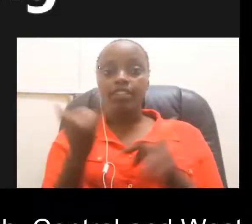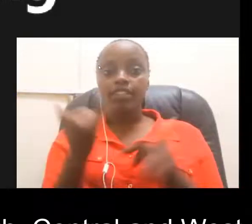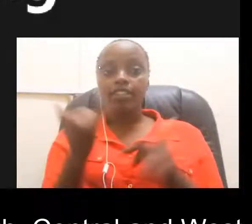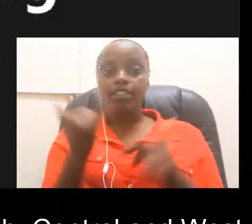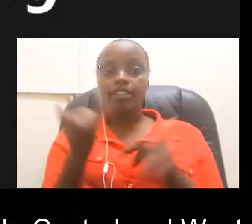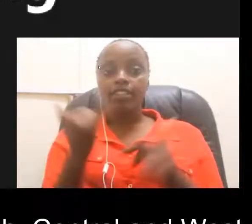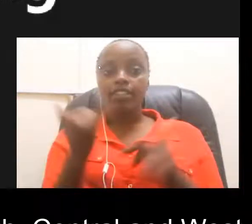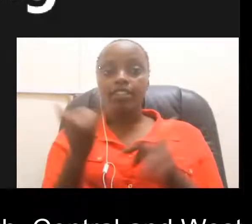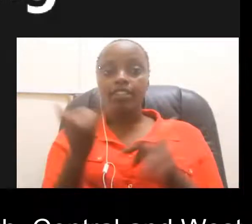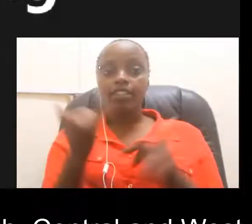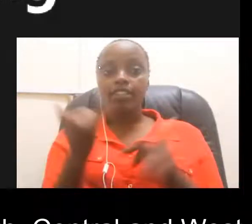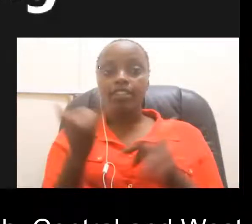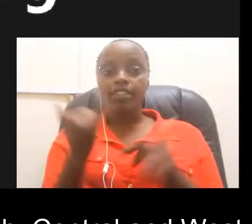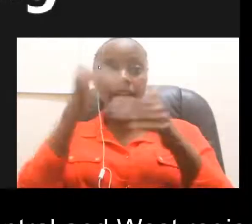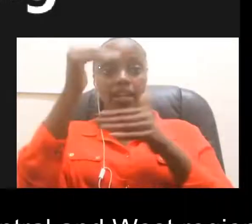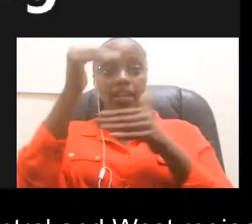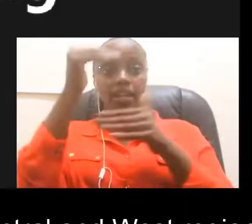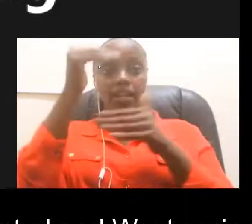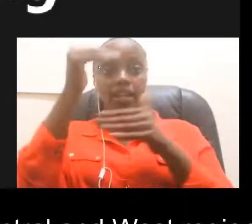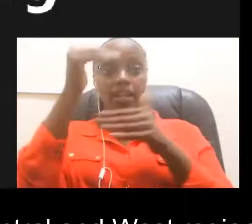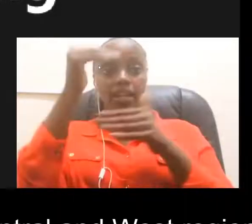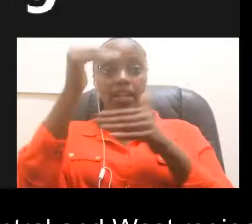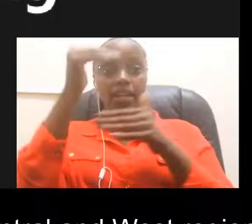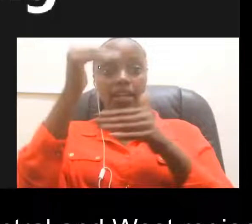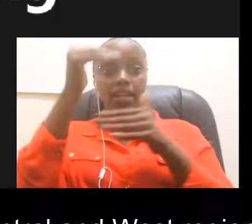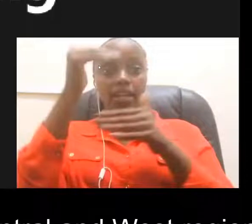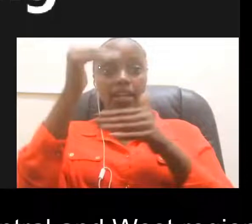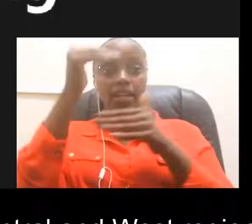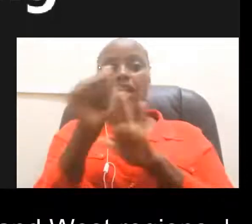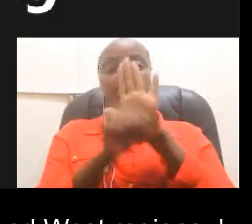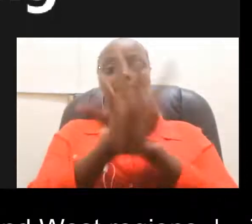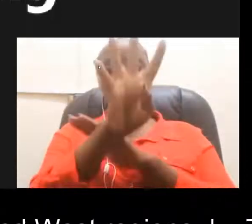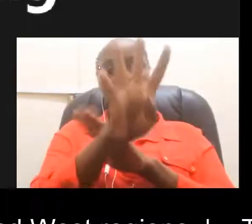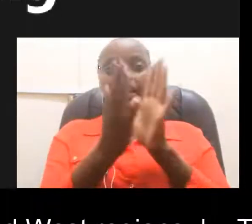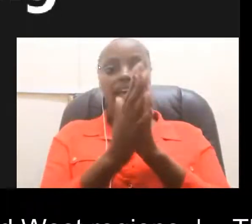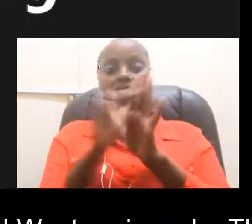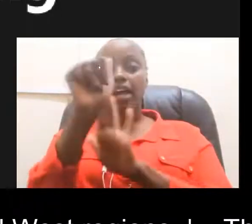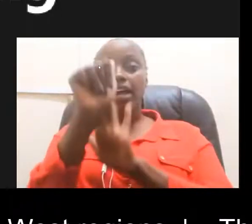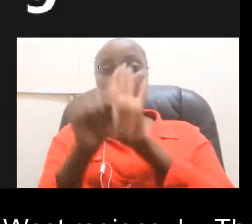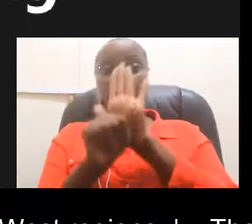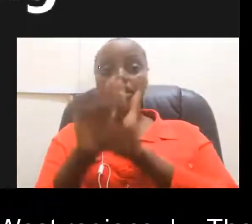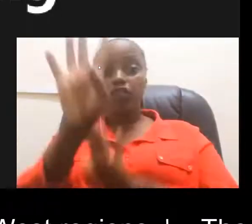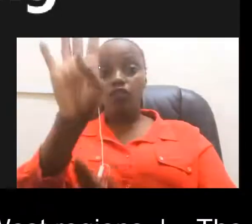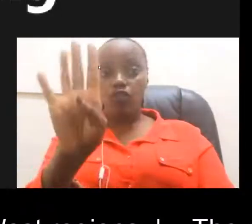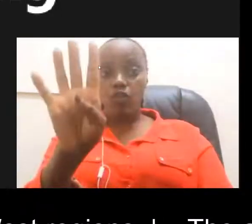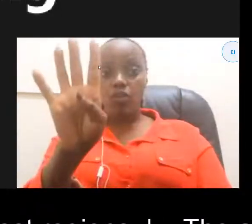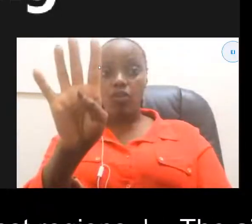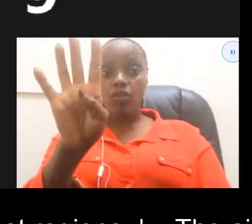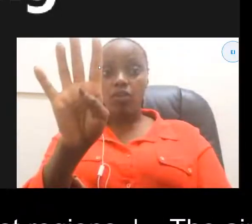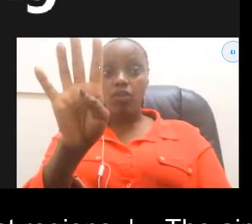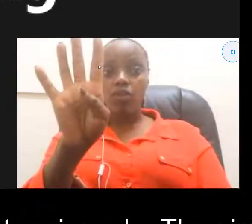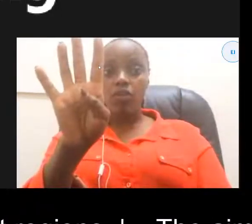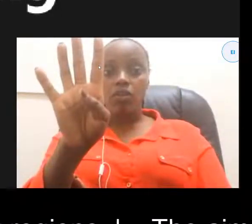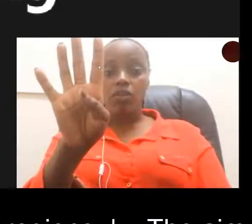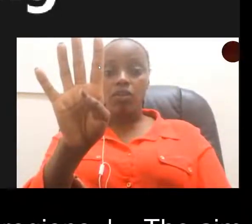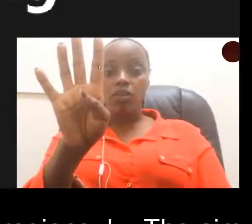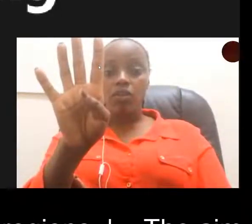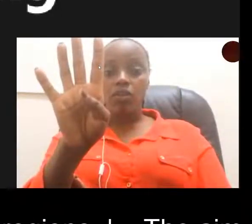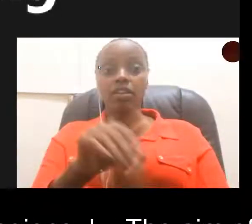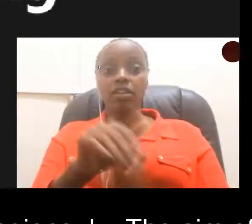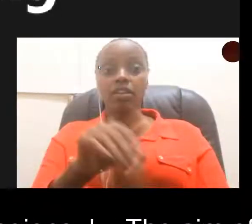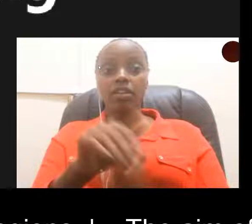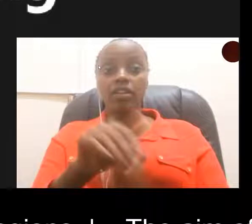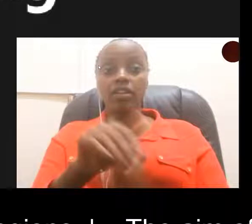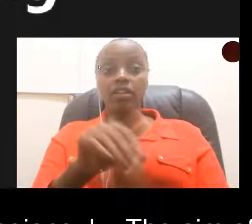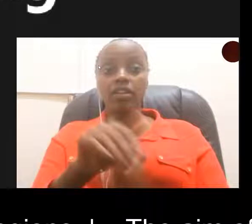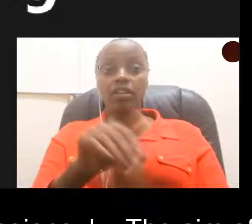next session, which is Agenda 3 and Agenda 4. And Agenda 3, I think